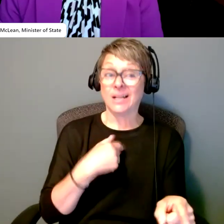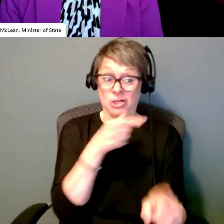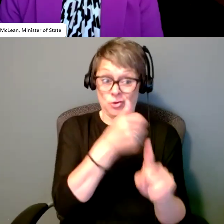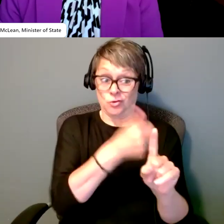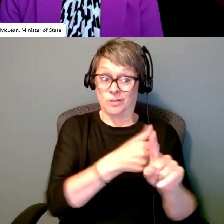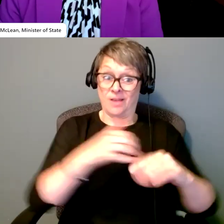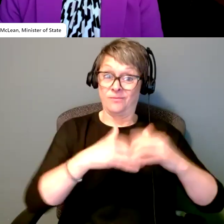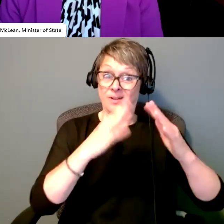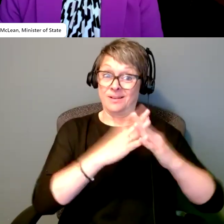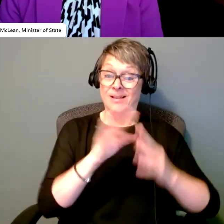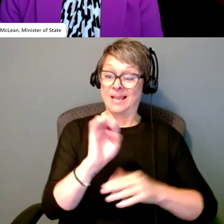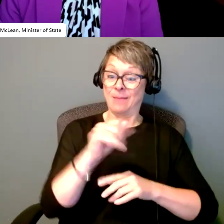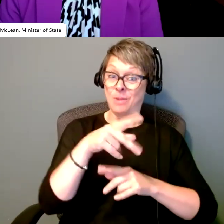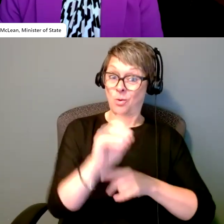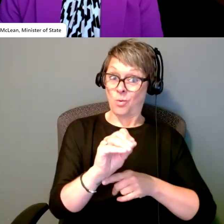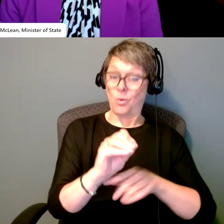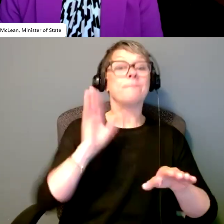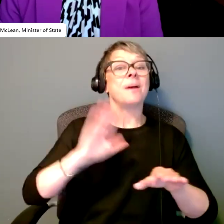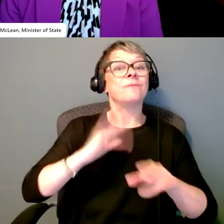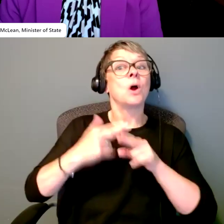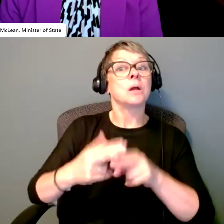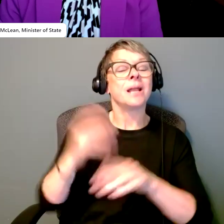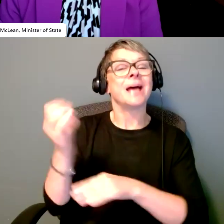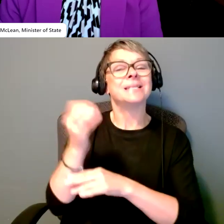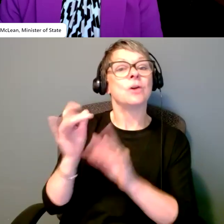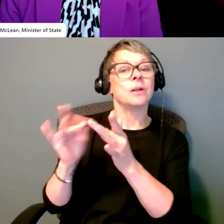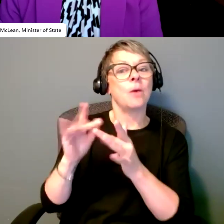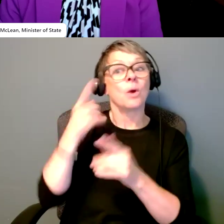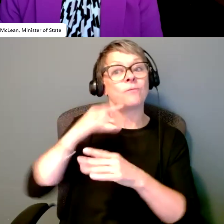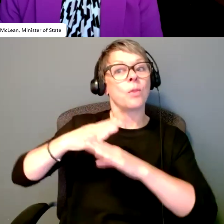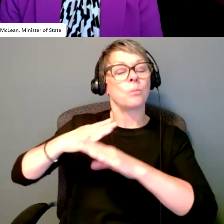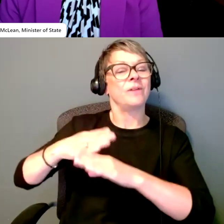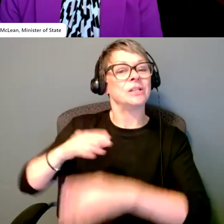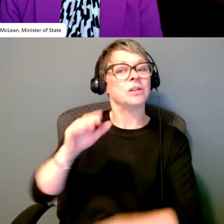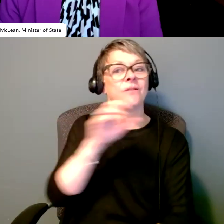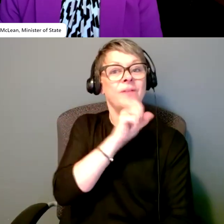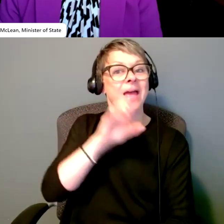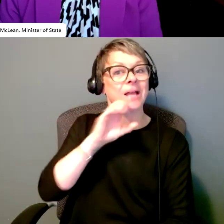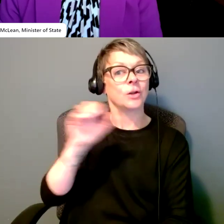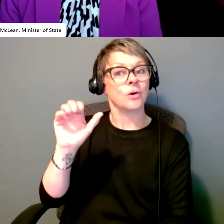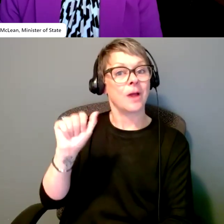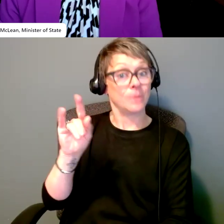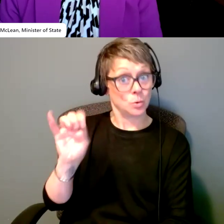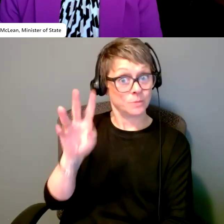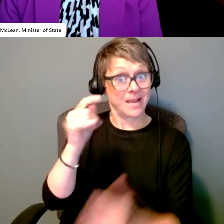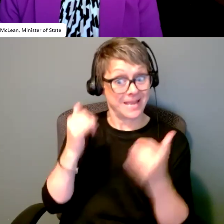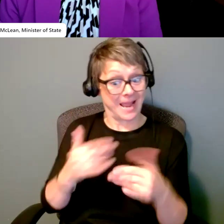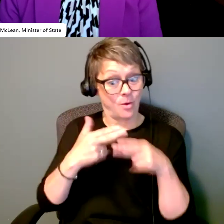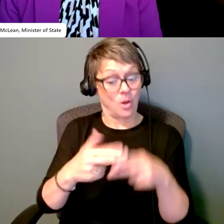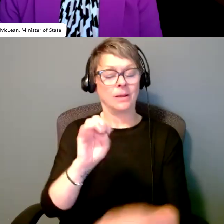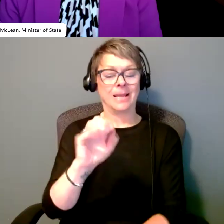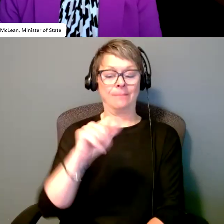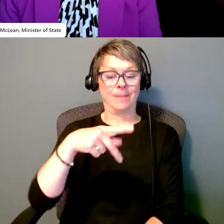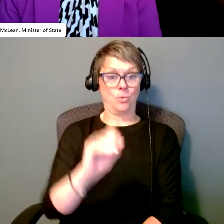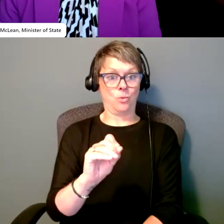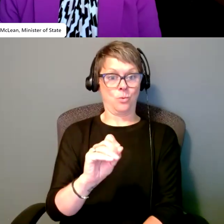EAPO, at that time was known as the Ontario Network for the Prevention of Elder Abuse, known now as EAPO. So working for this organization for